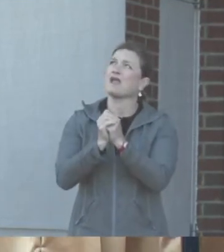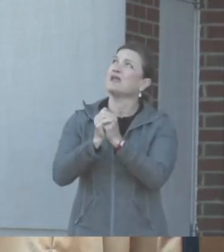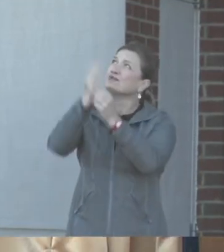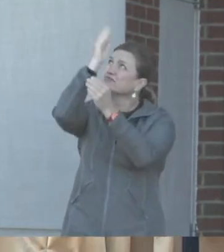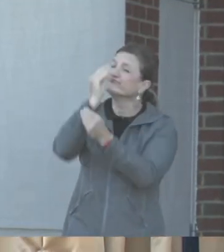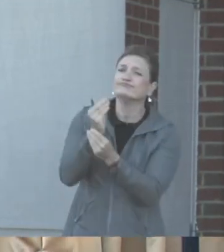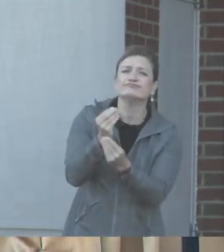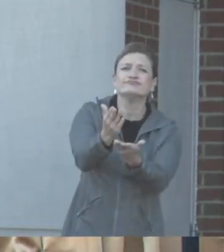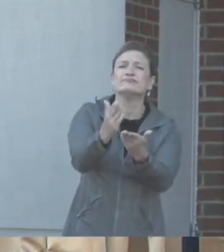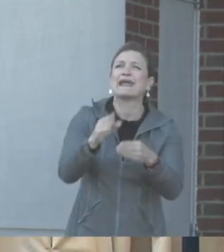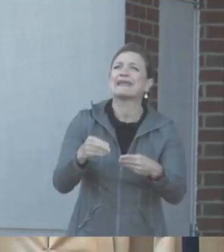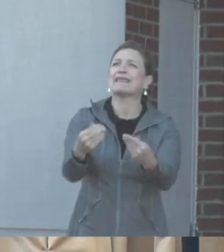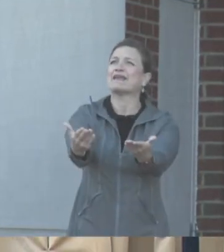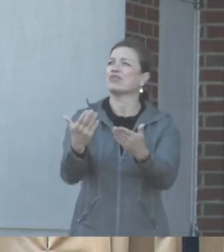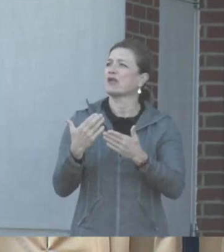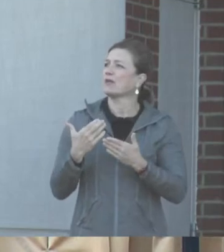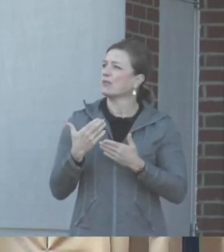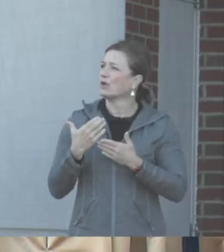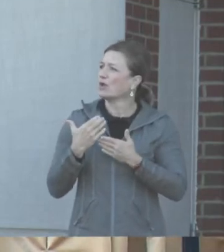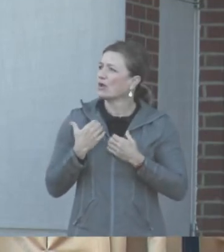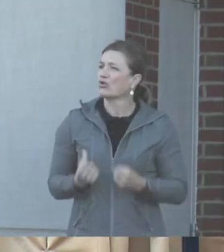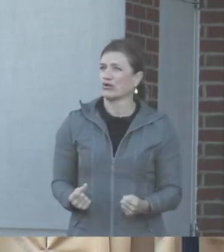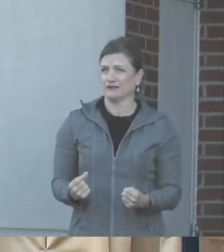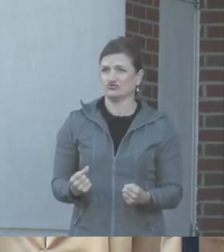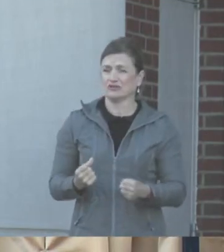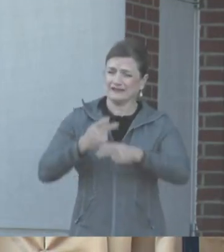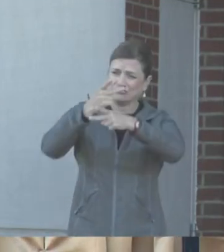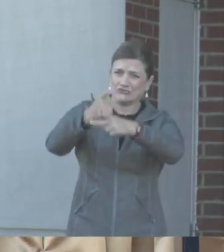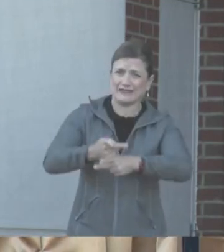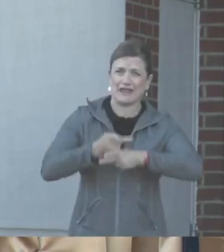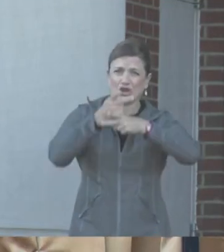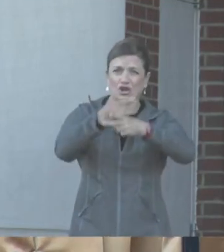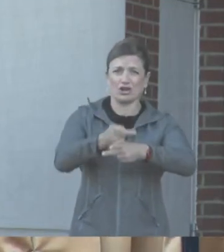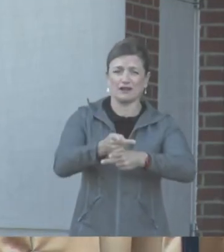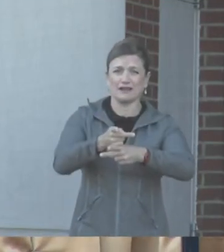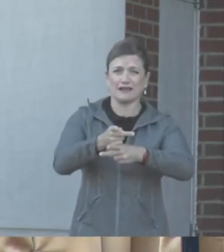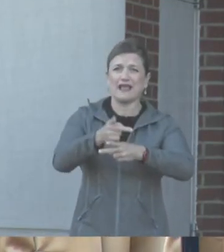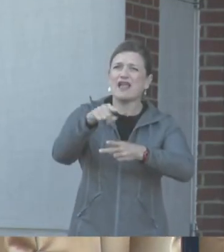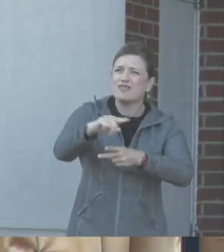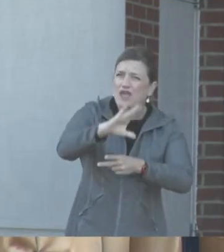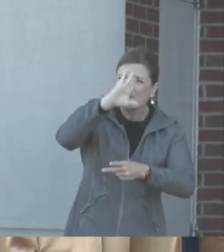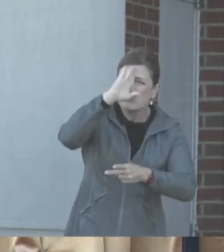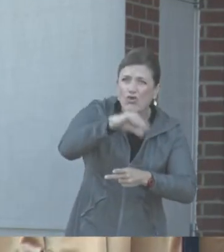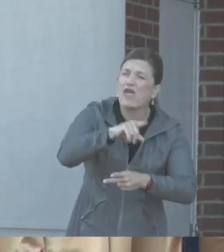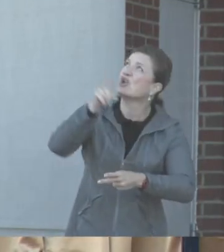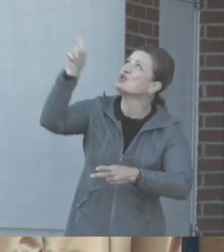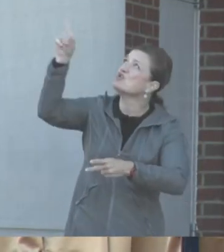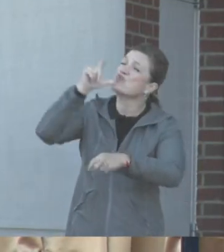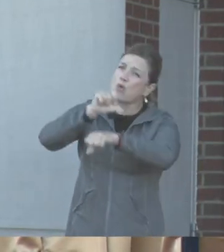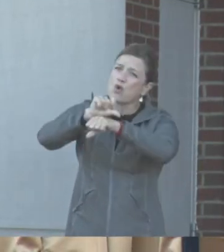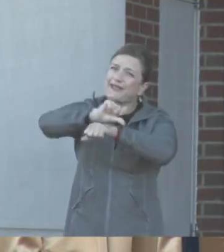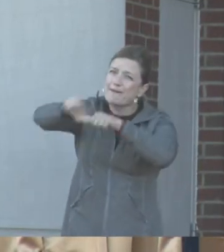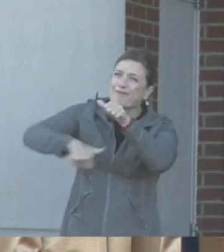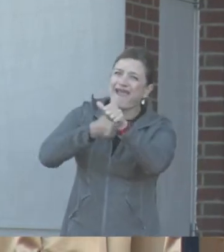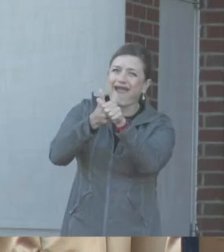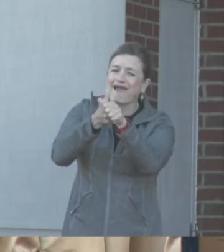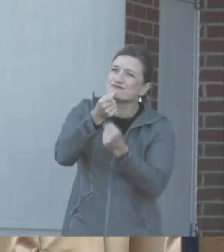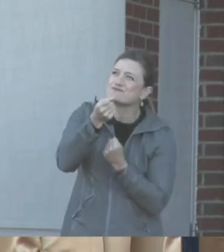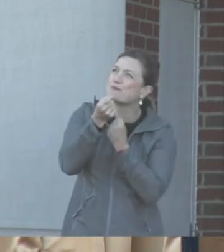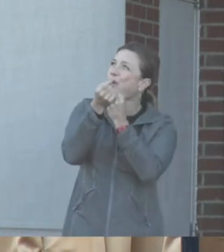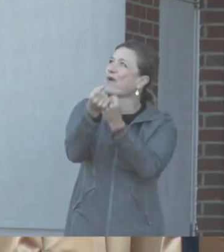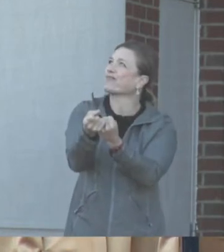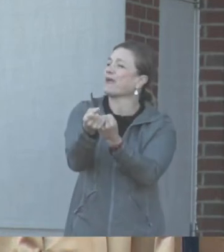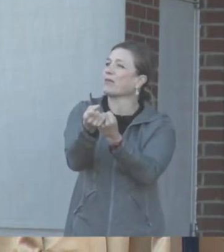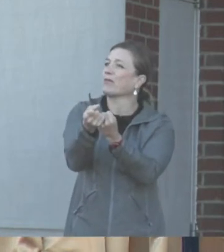courage and care, and with the full knowledge that you are working behind the scenes in their lives. Thank you for giving us a spirit of boldness,